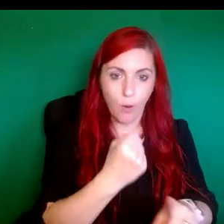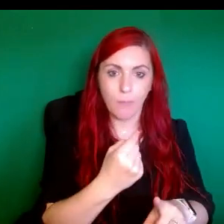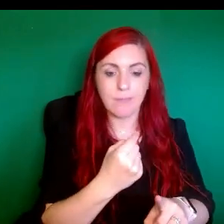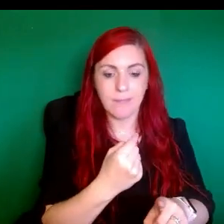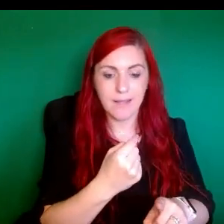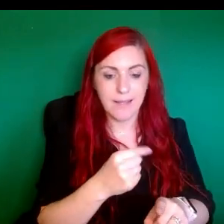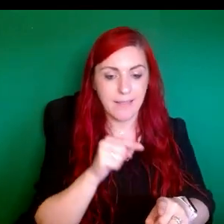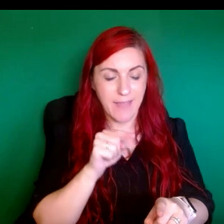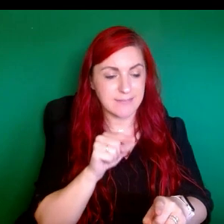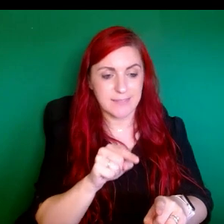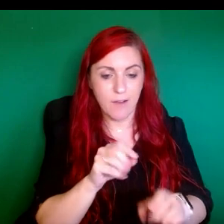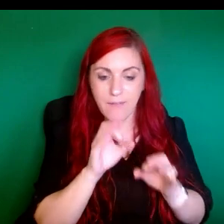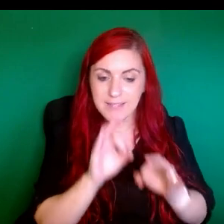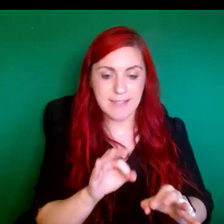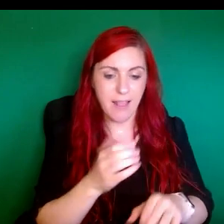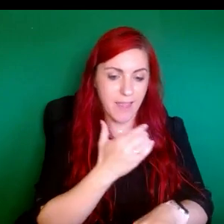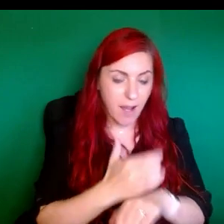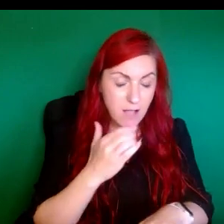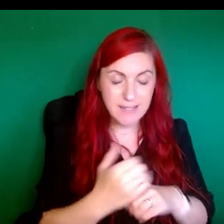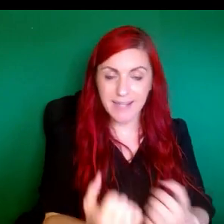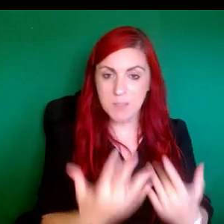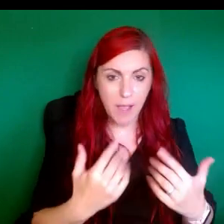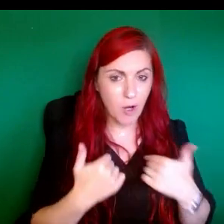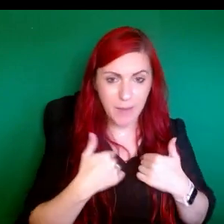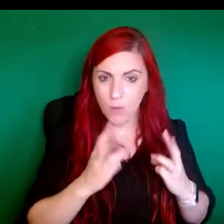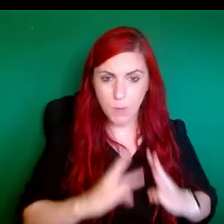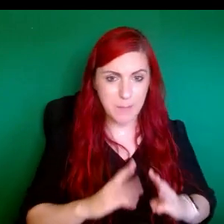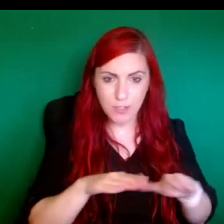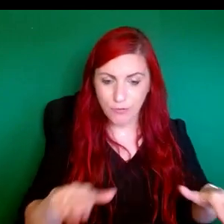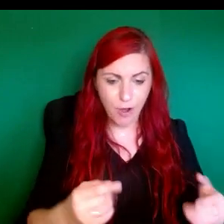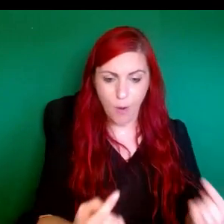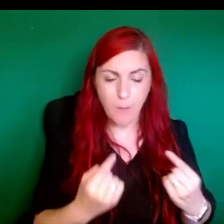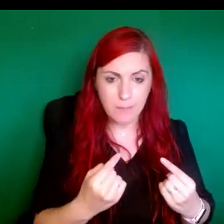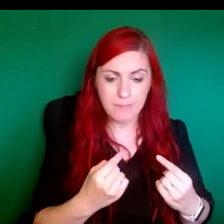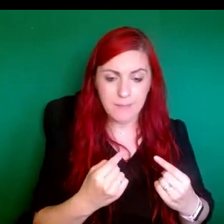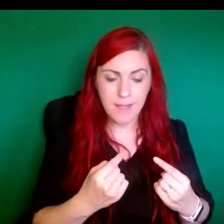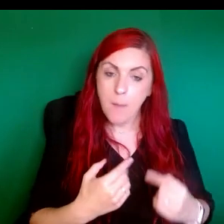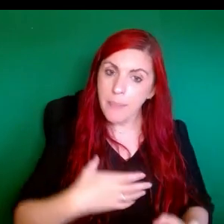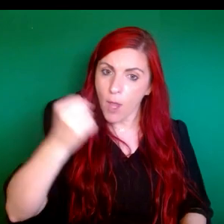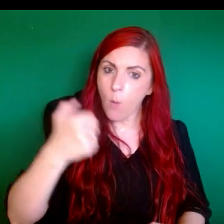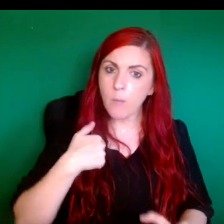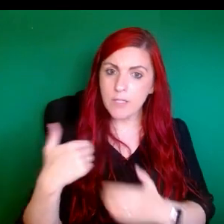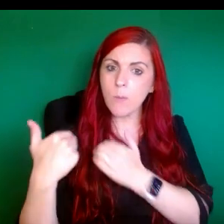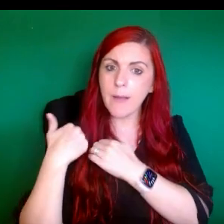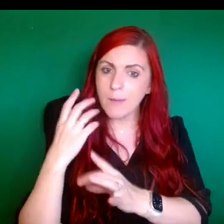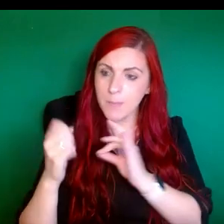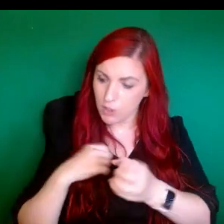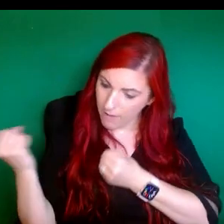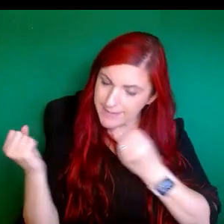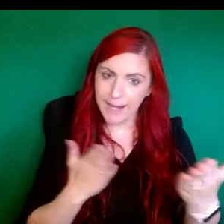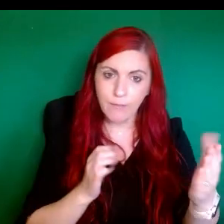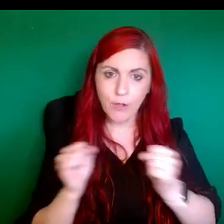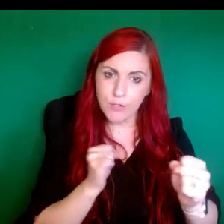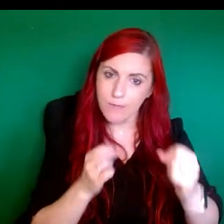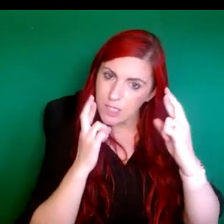inspire me and hold me to account to make sure that we deliver the service that is right and that they deserve. And with that